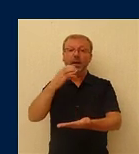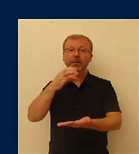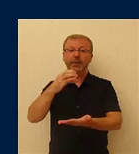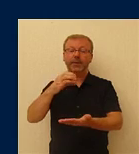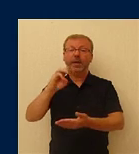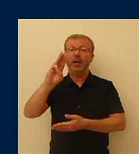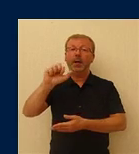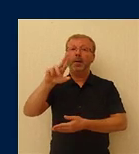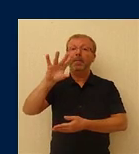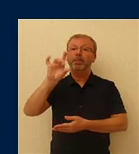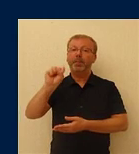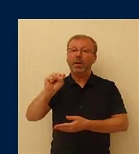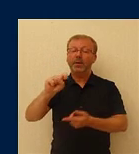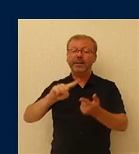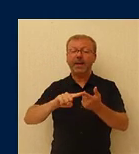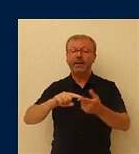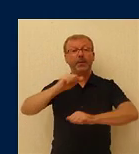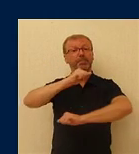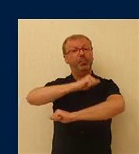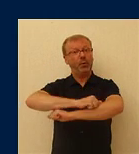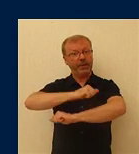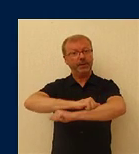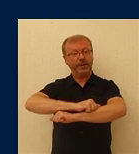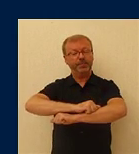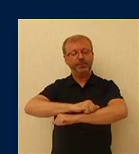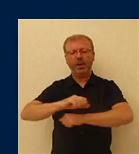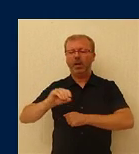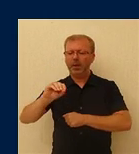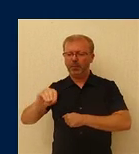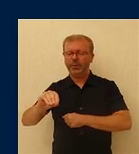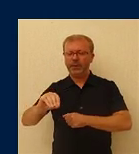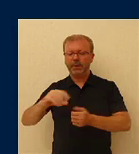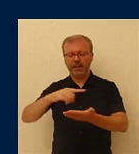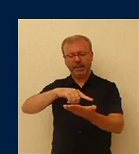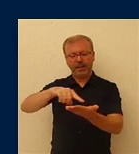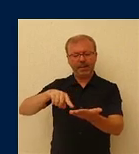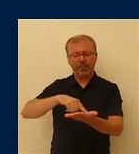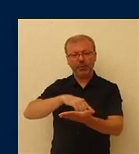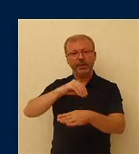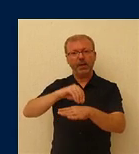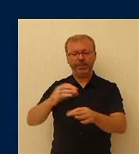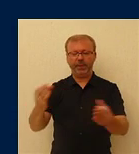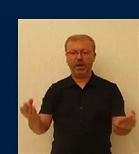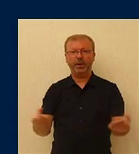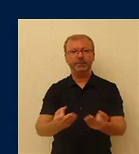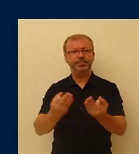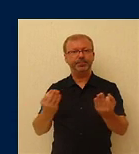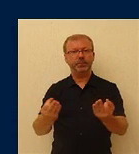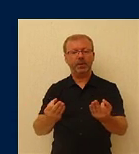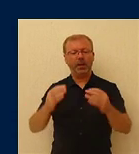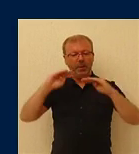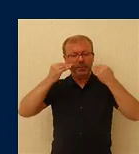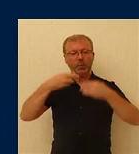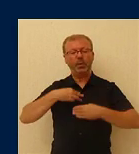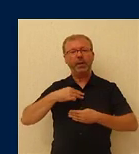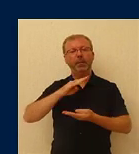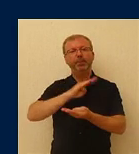hospitals, colleges, parks, and even prisons are placing labyrinths on their